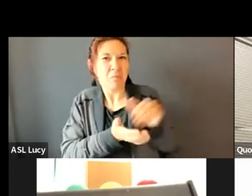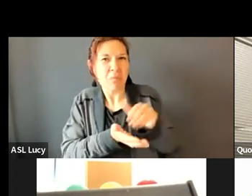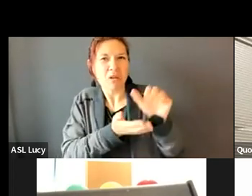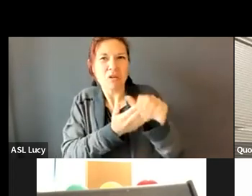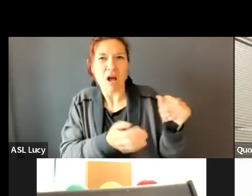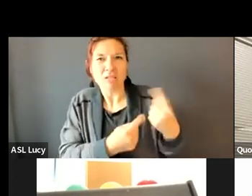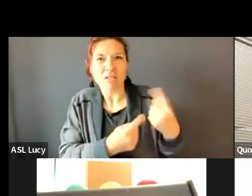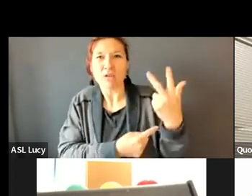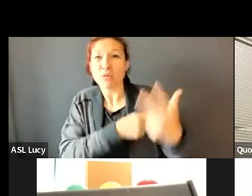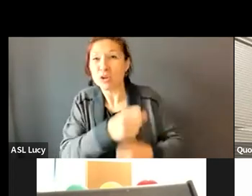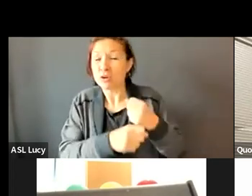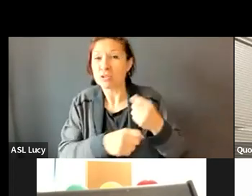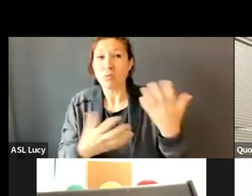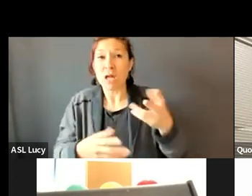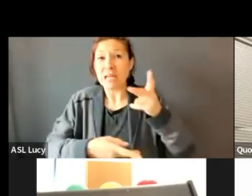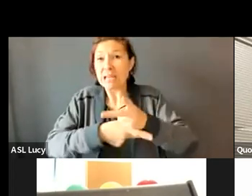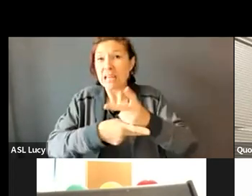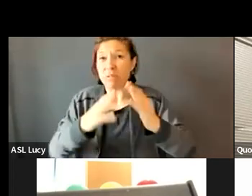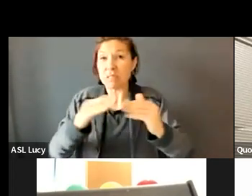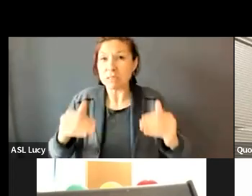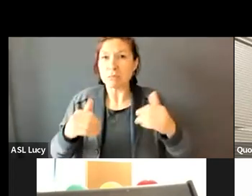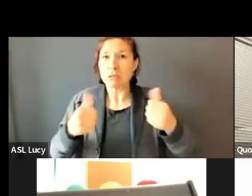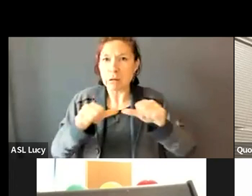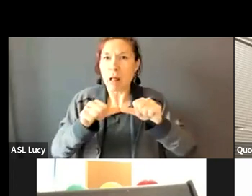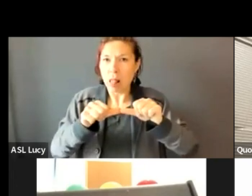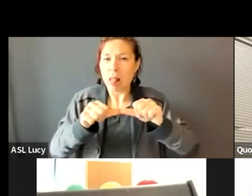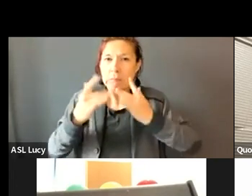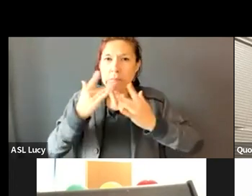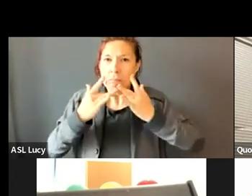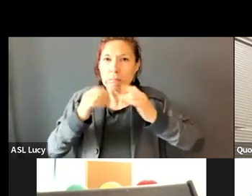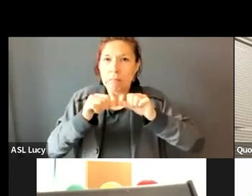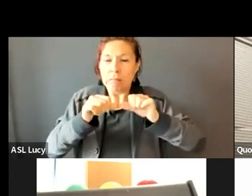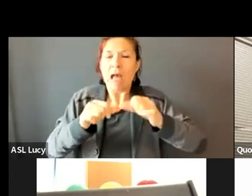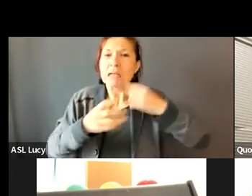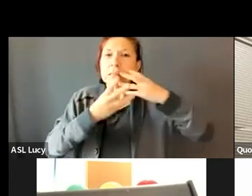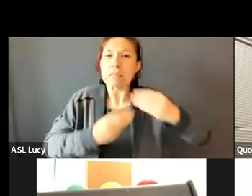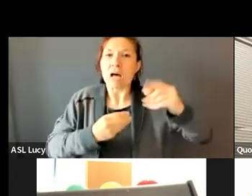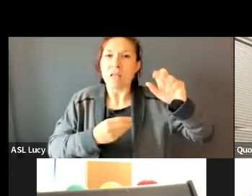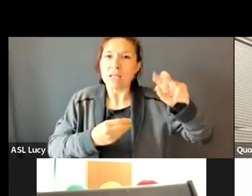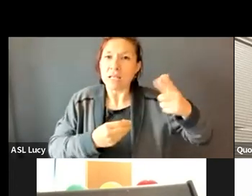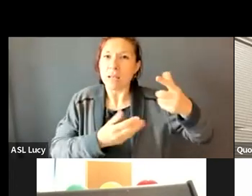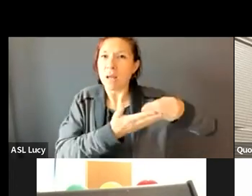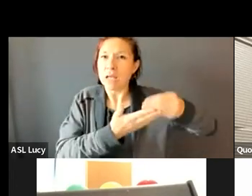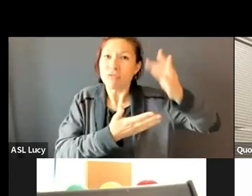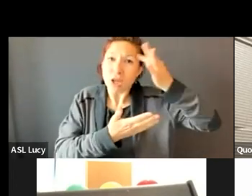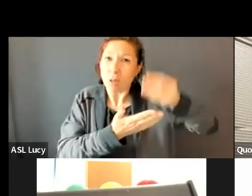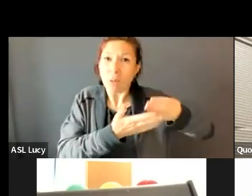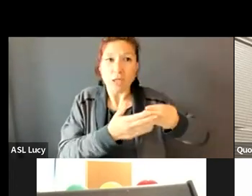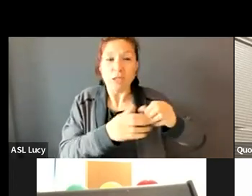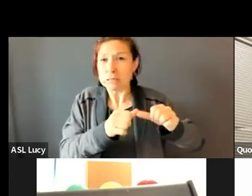in the last three years on keeping the system afloat through soft Landing 68 million dollars this year Alone